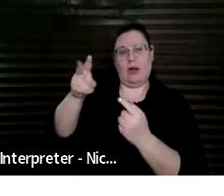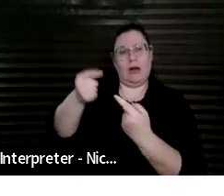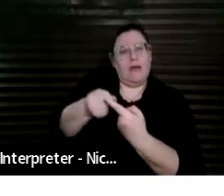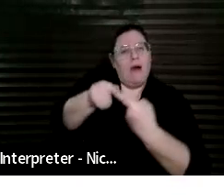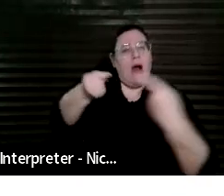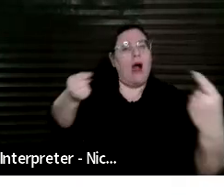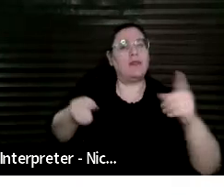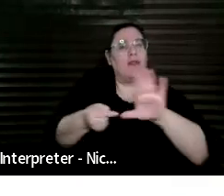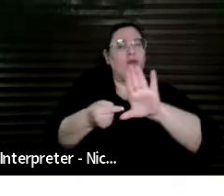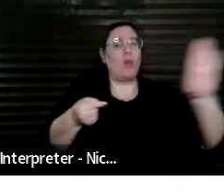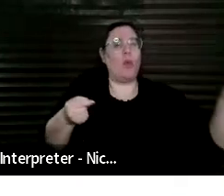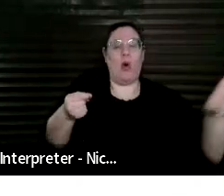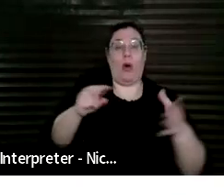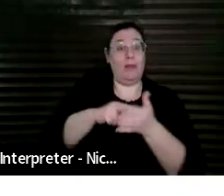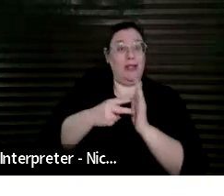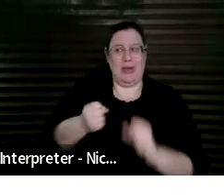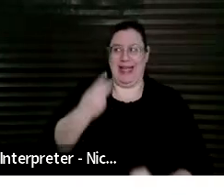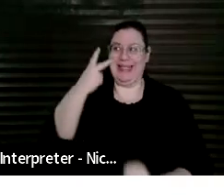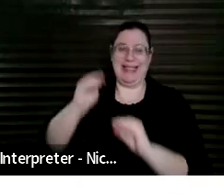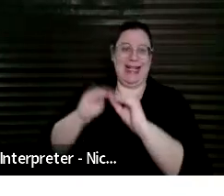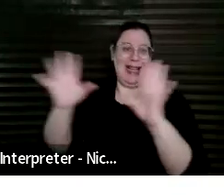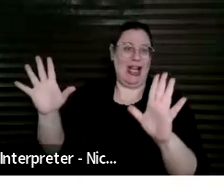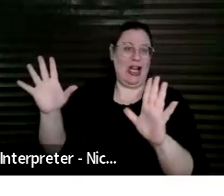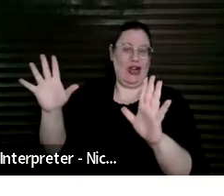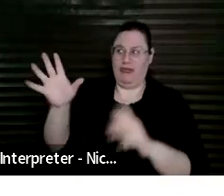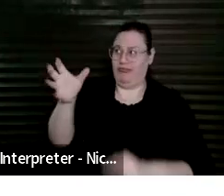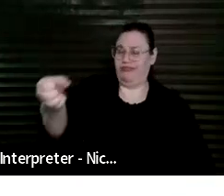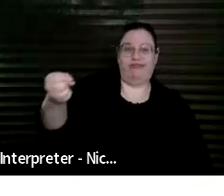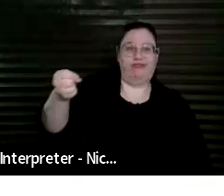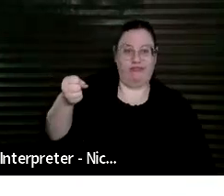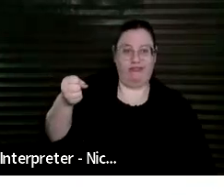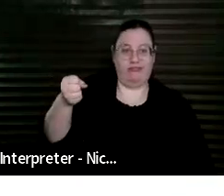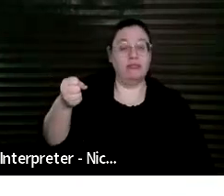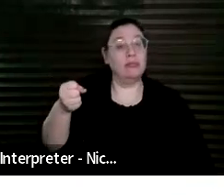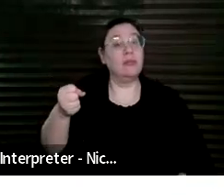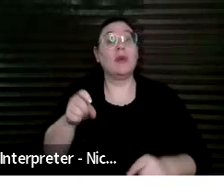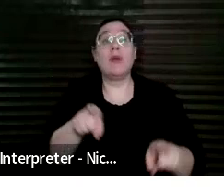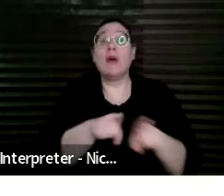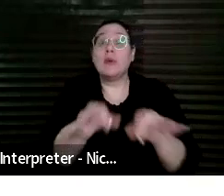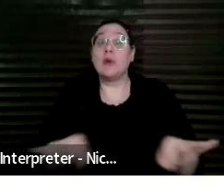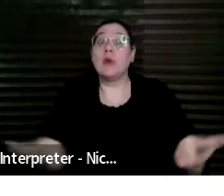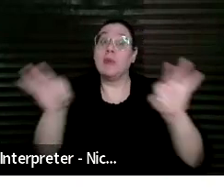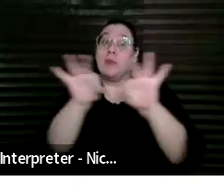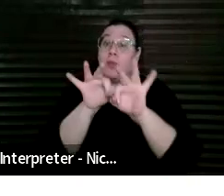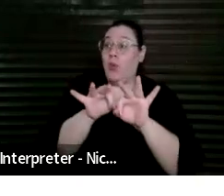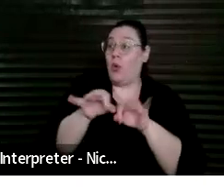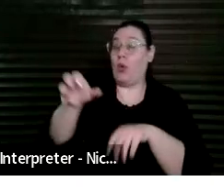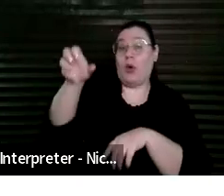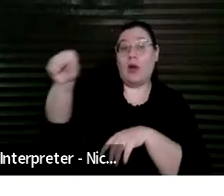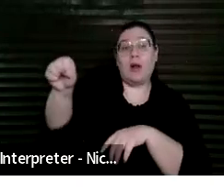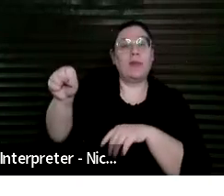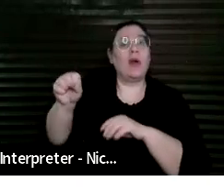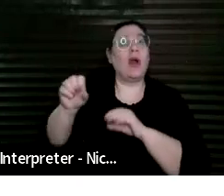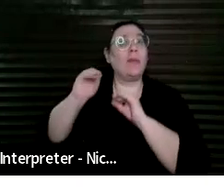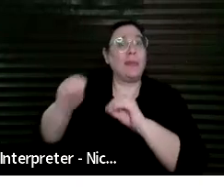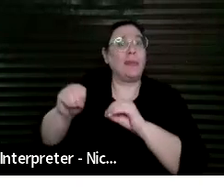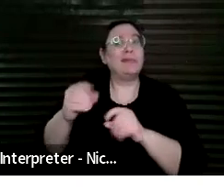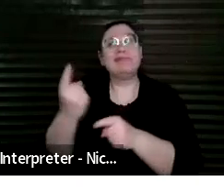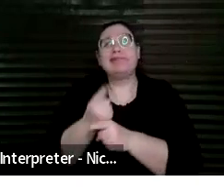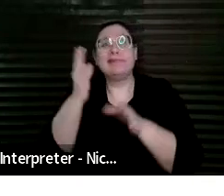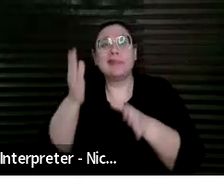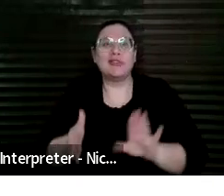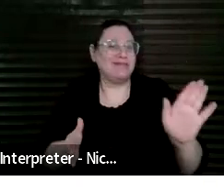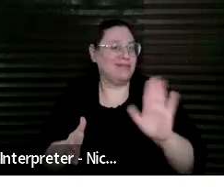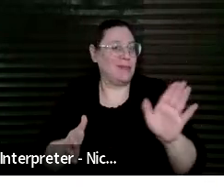best visibility. It's also very important that grab bars are installed professionally, since they must